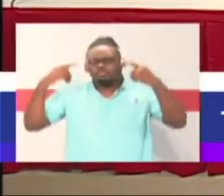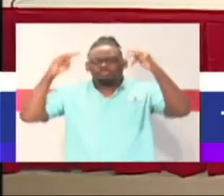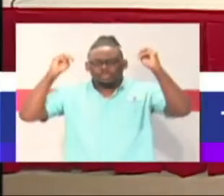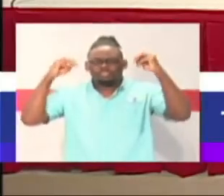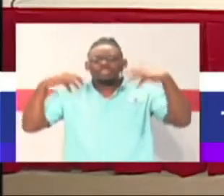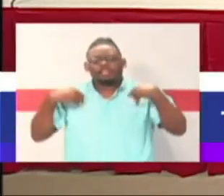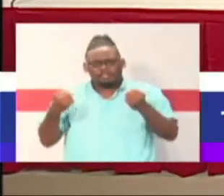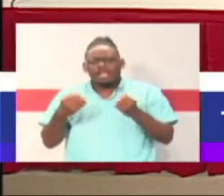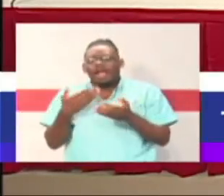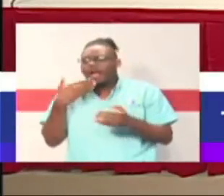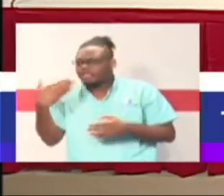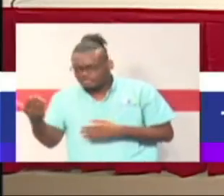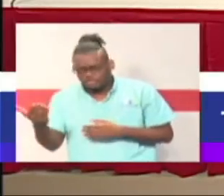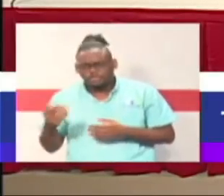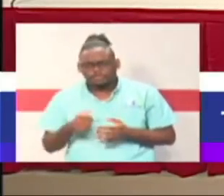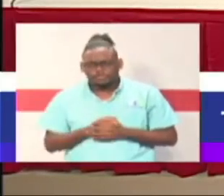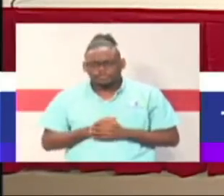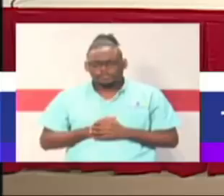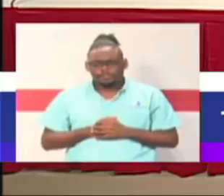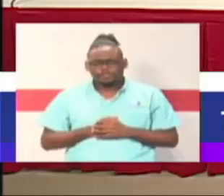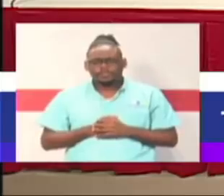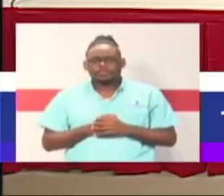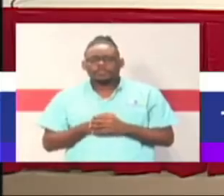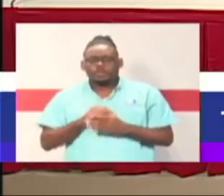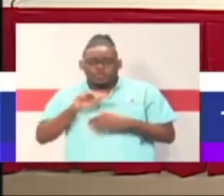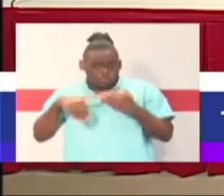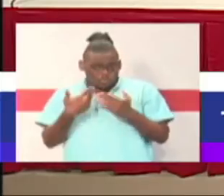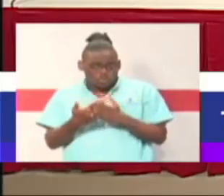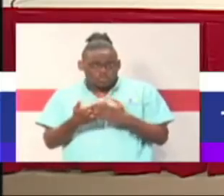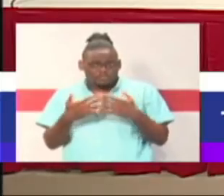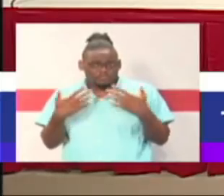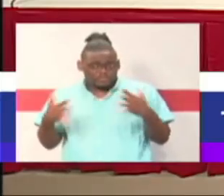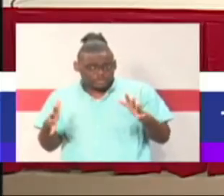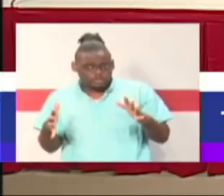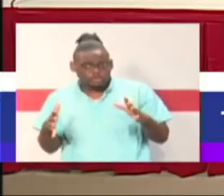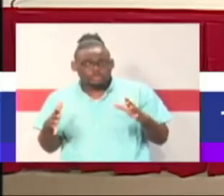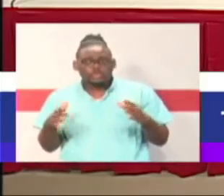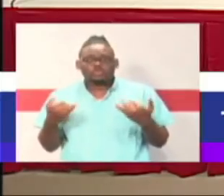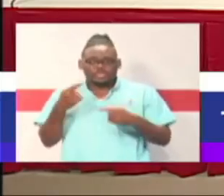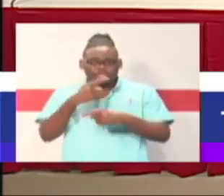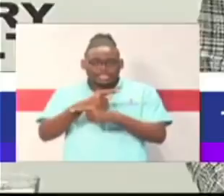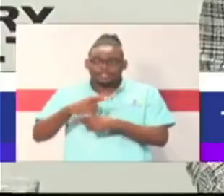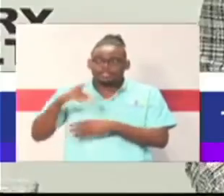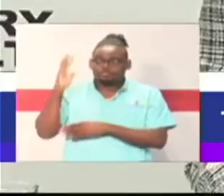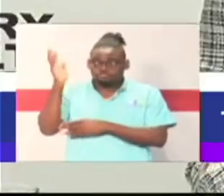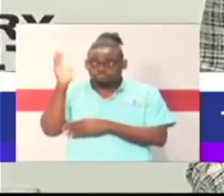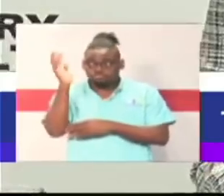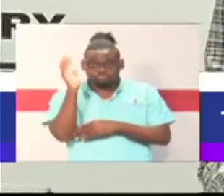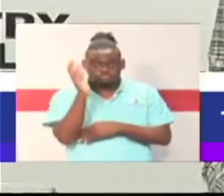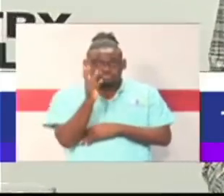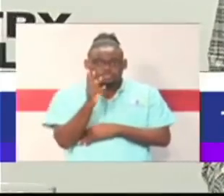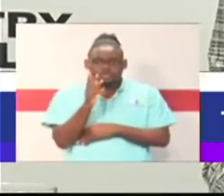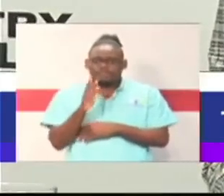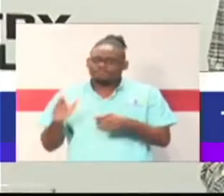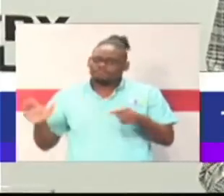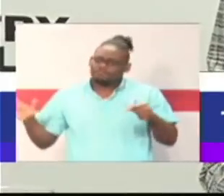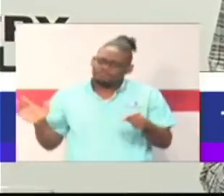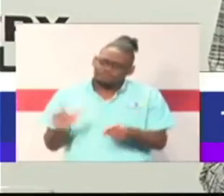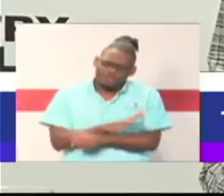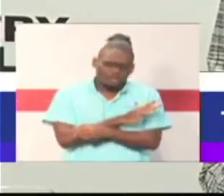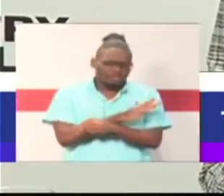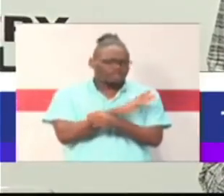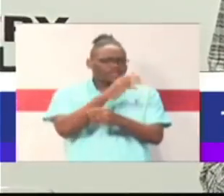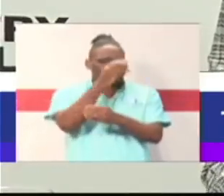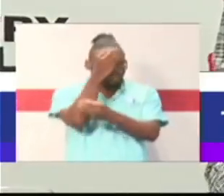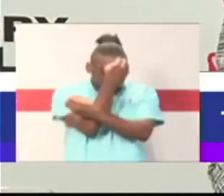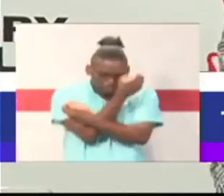We have come to the end of today's media conference. Just full of information today. We got an update on